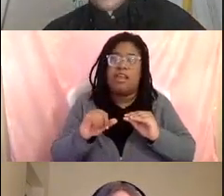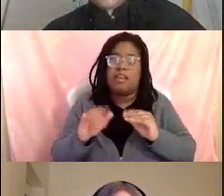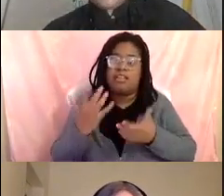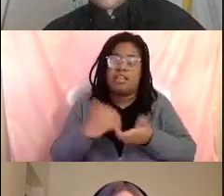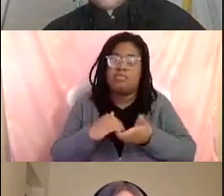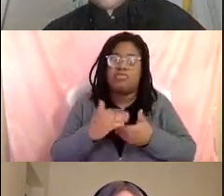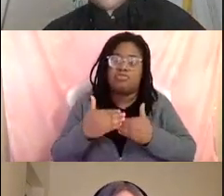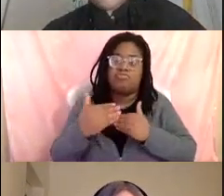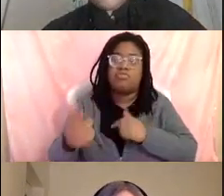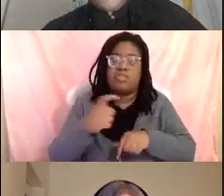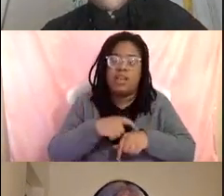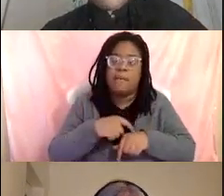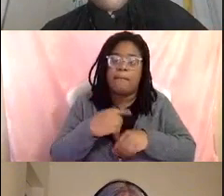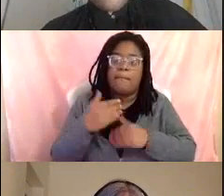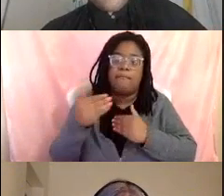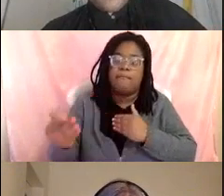and space.